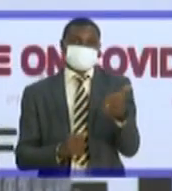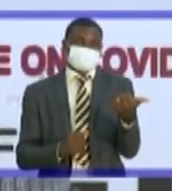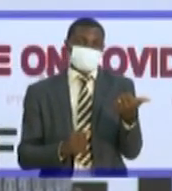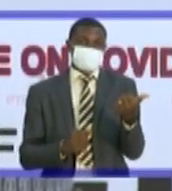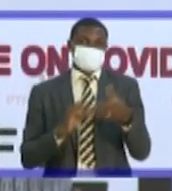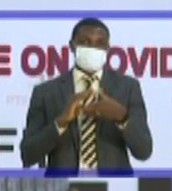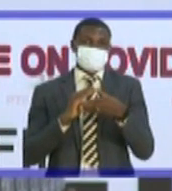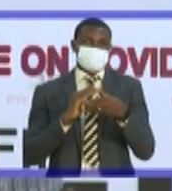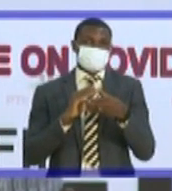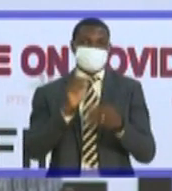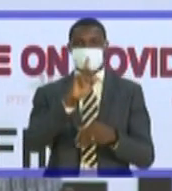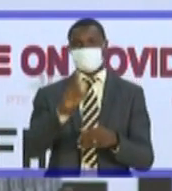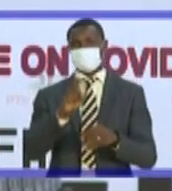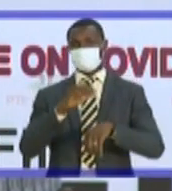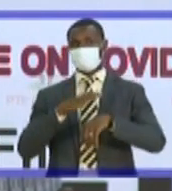issue is on,